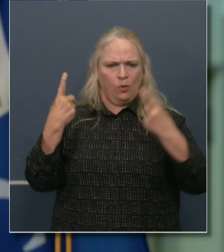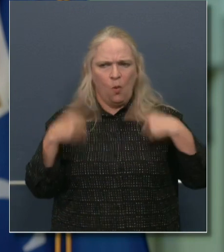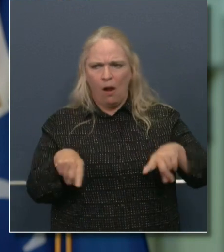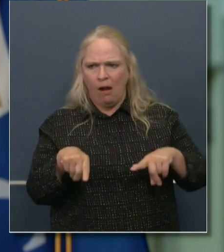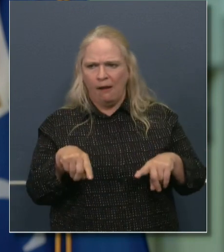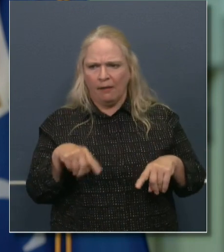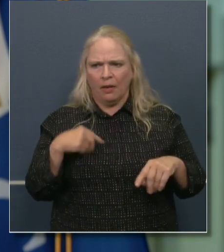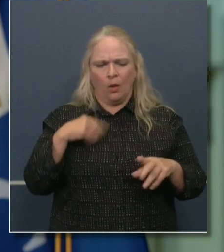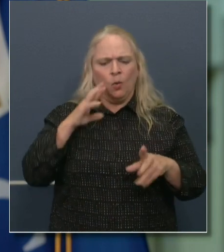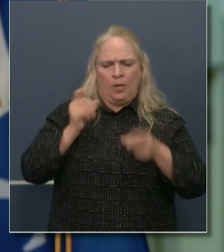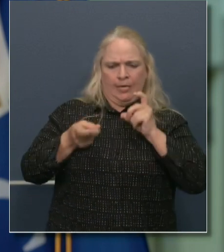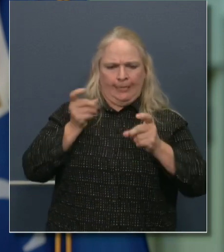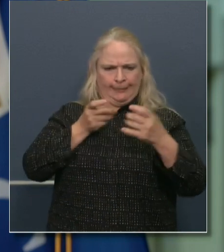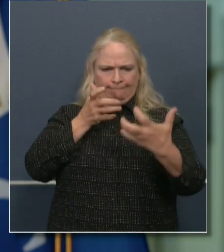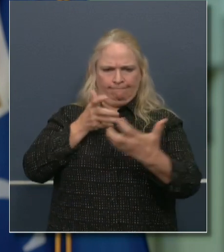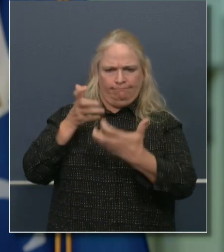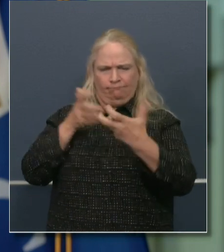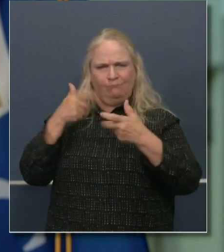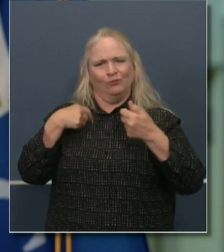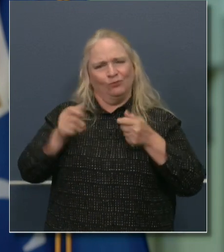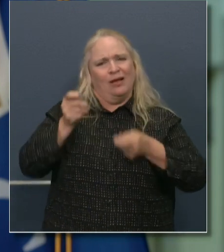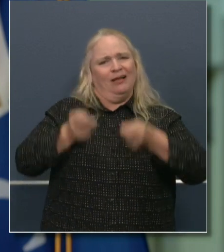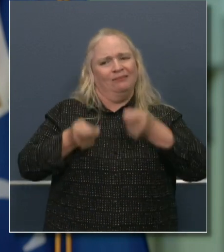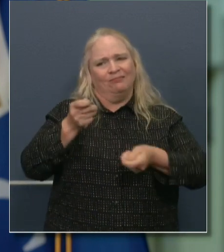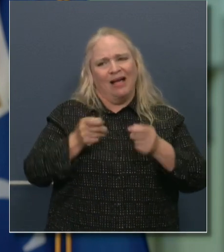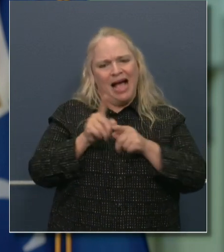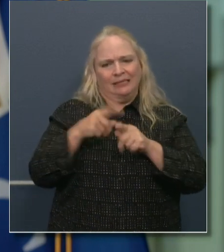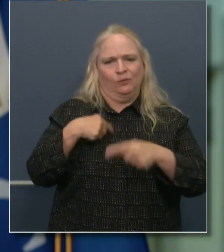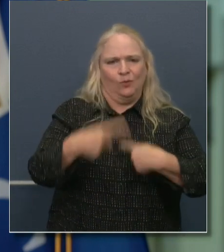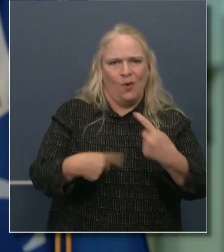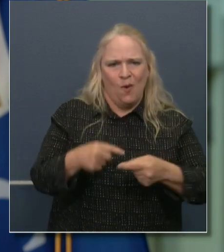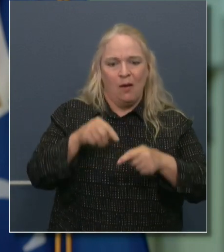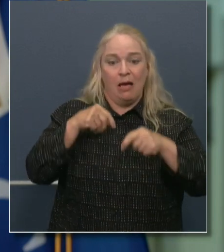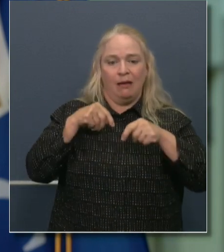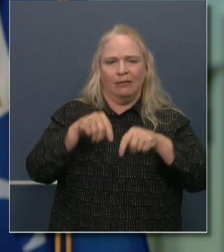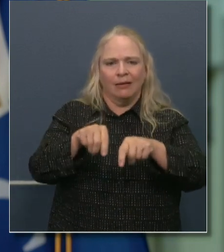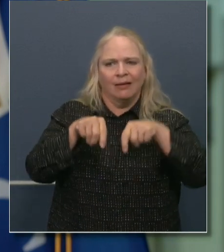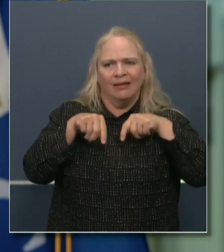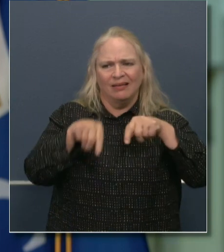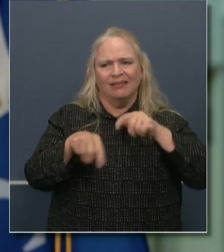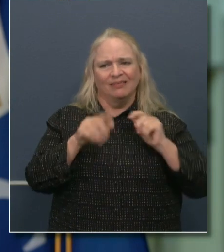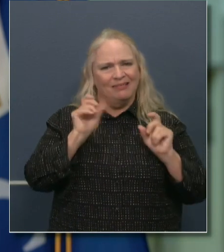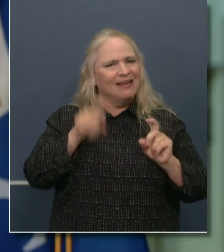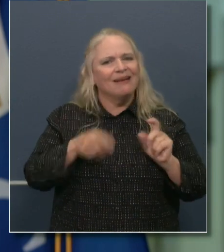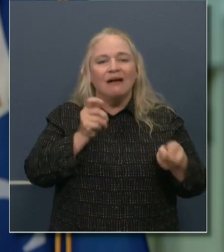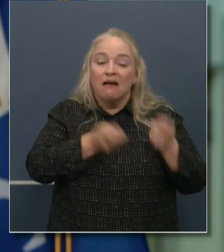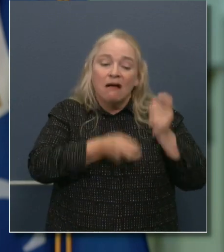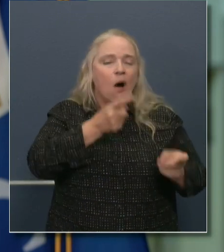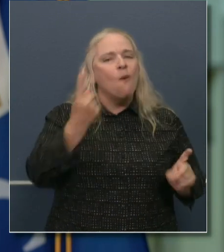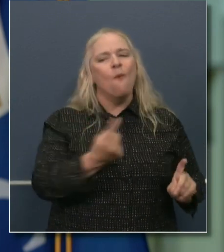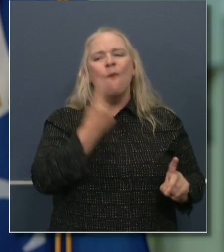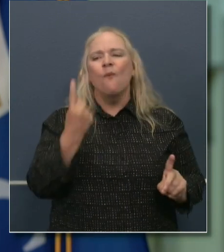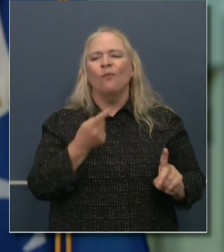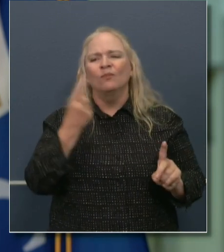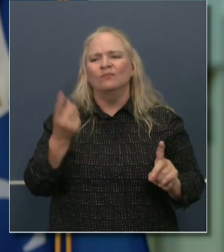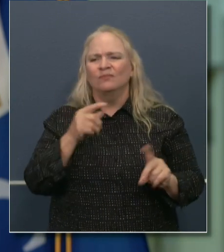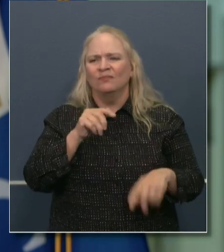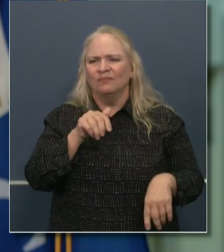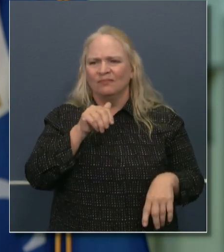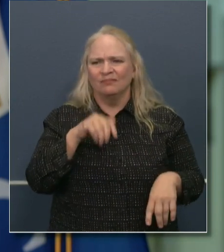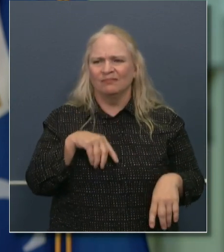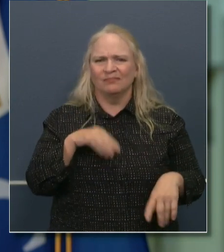that's exactly what we're doing as things dynamically change, as we see the spread, as we see our